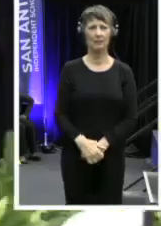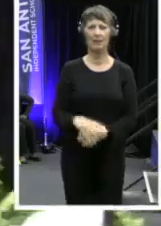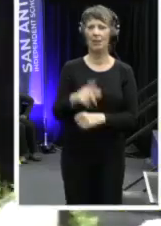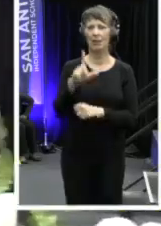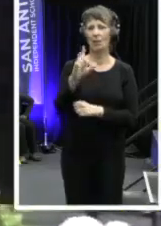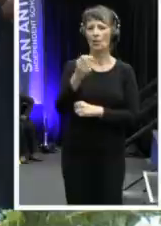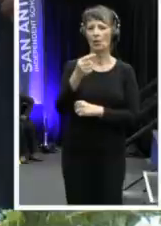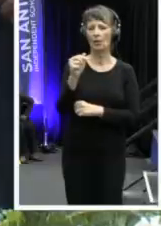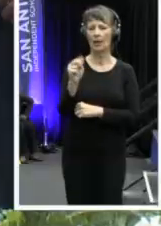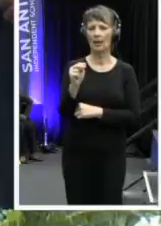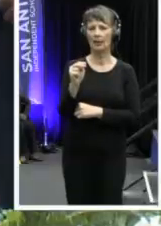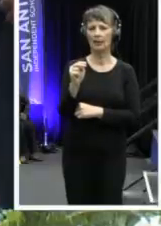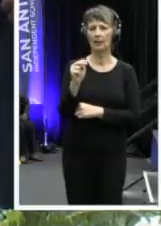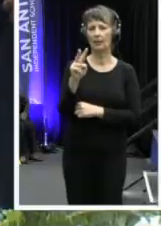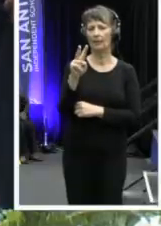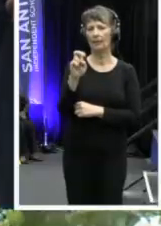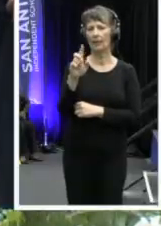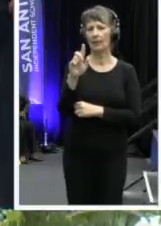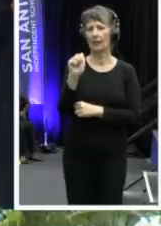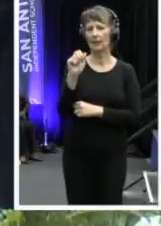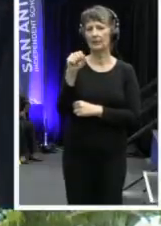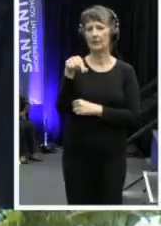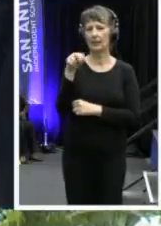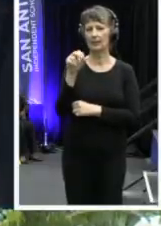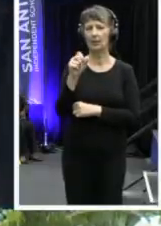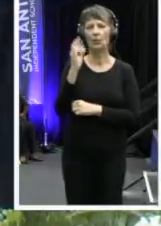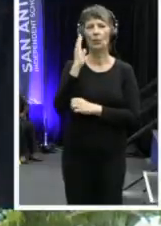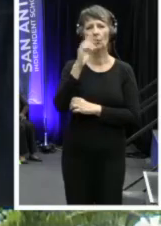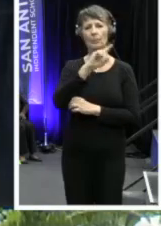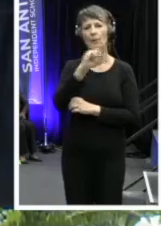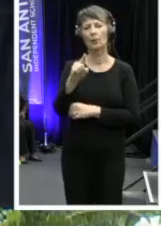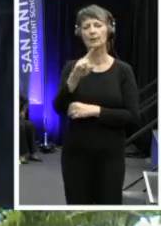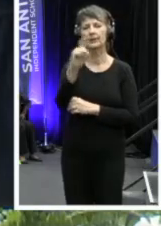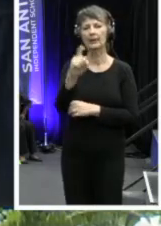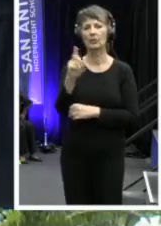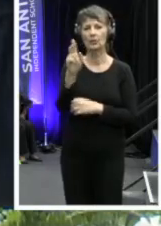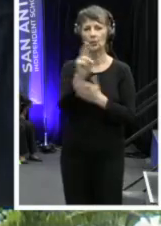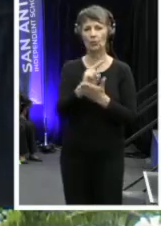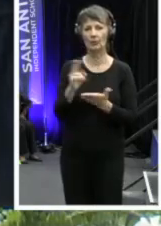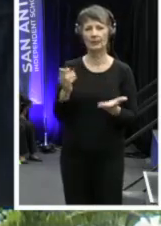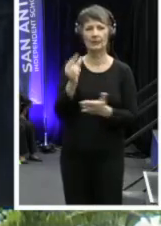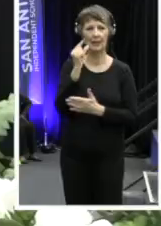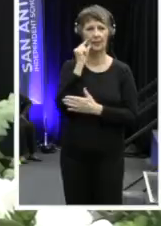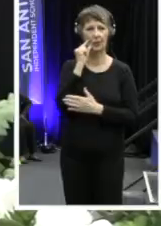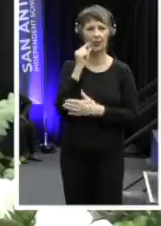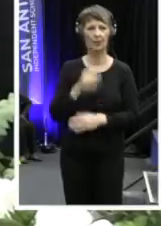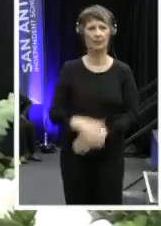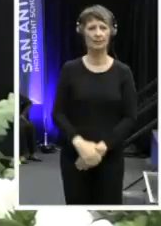Logan Leandro Velasco will be attending Texas A&M University at San Antonio.